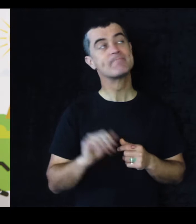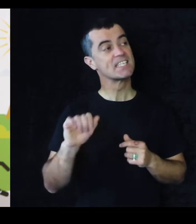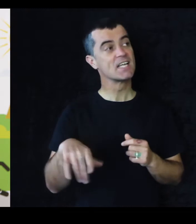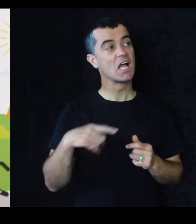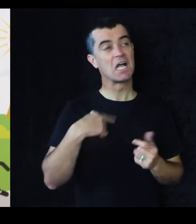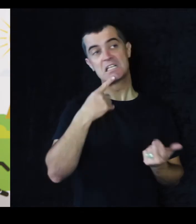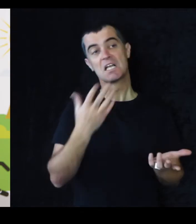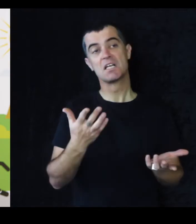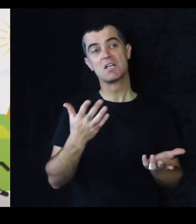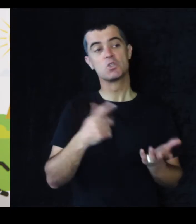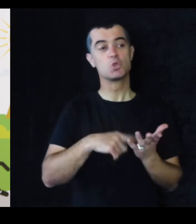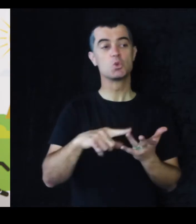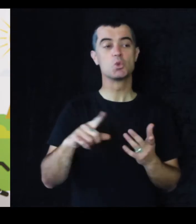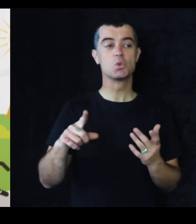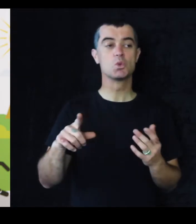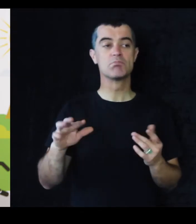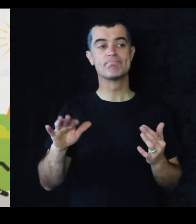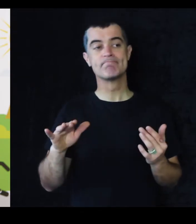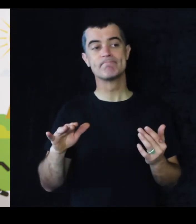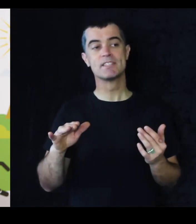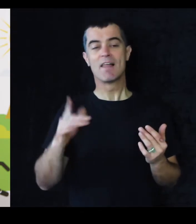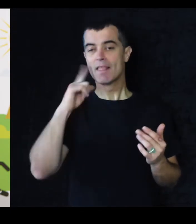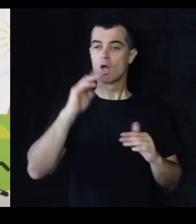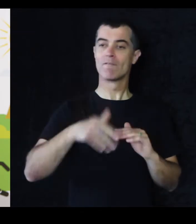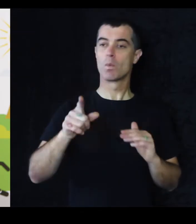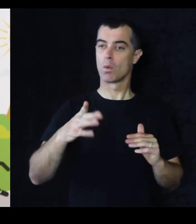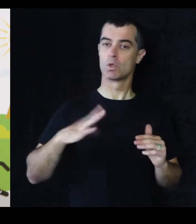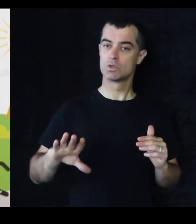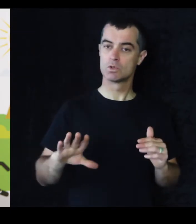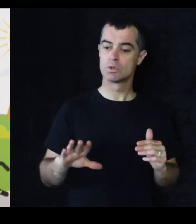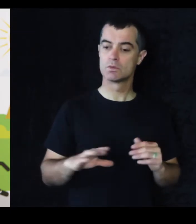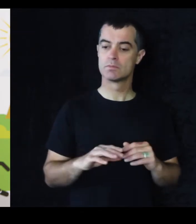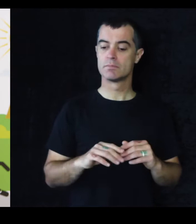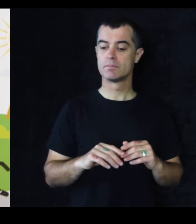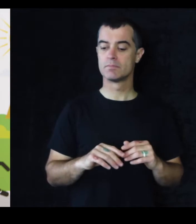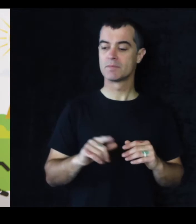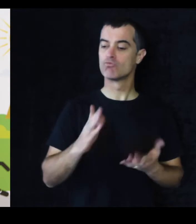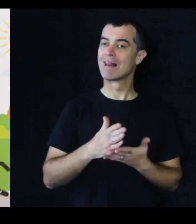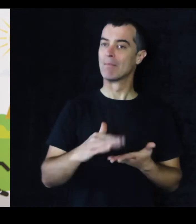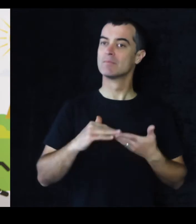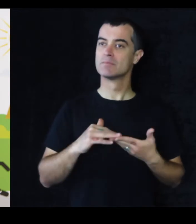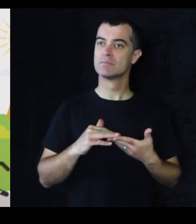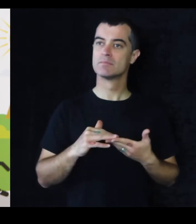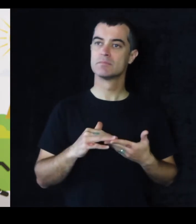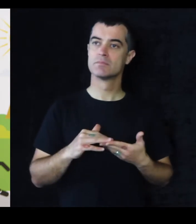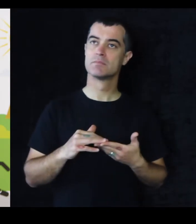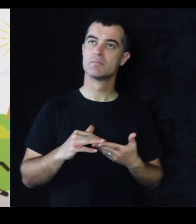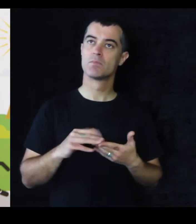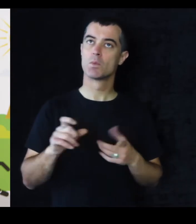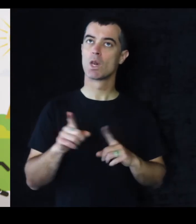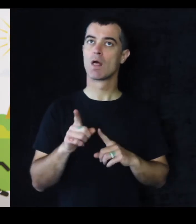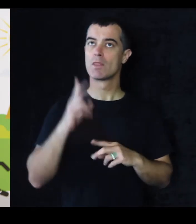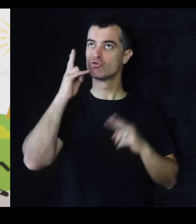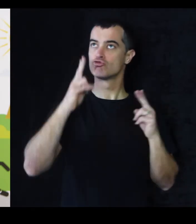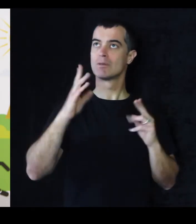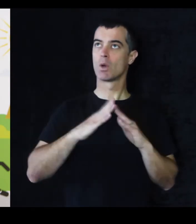I'd say to think about what they want. That really helps. Almost like the